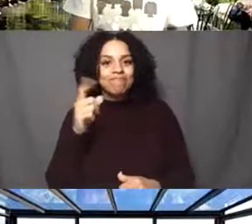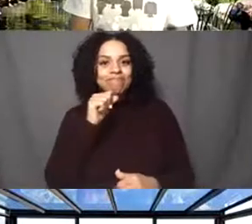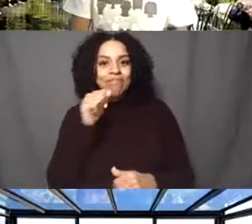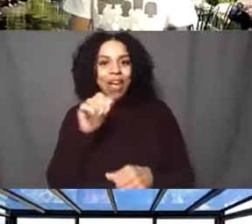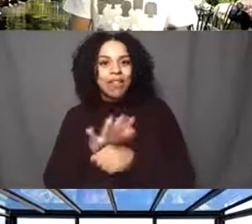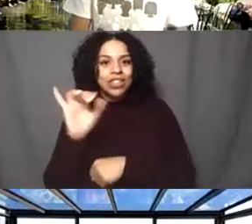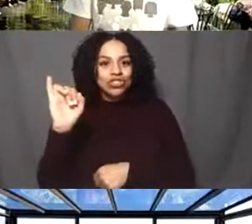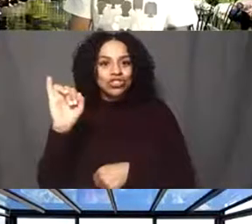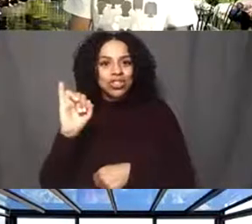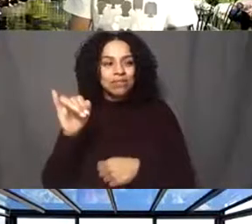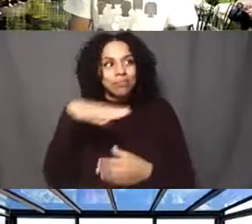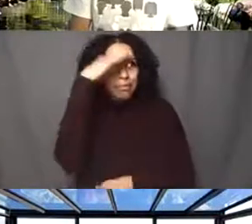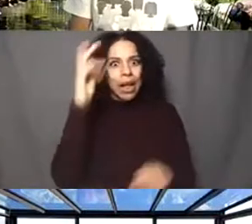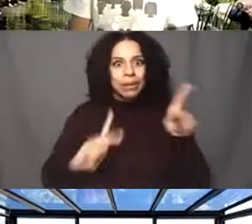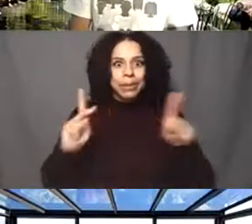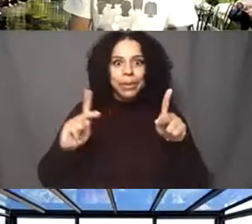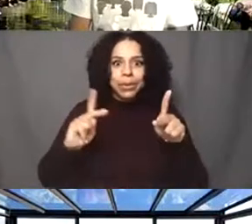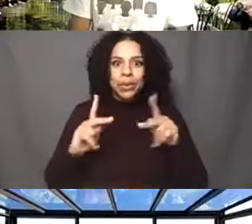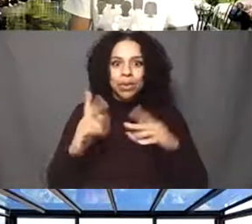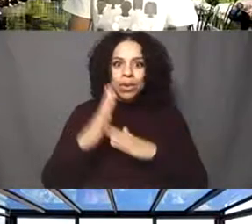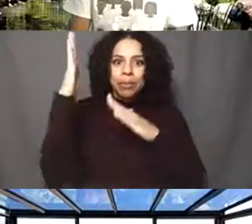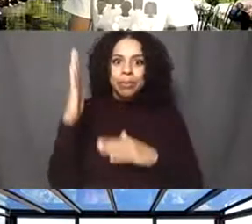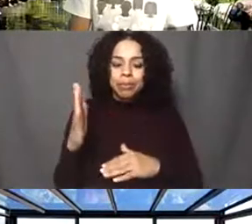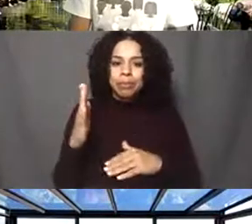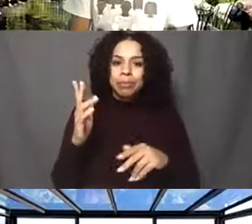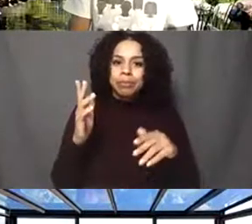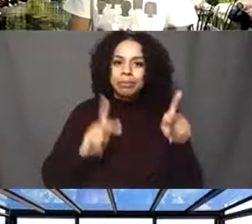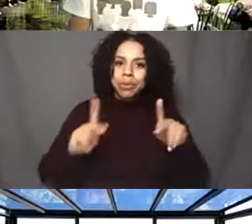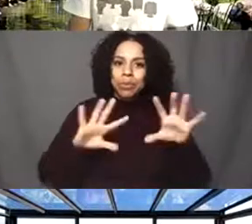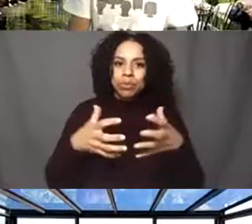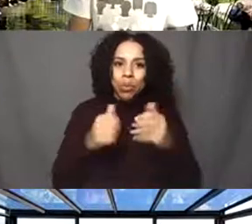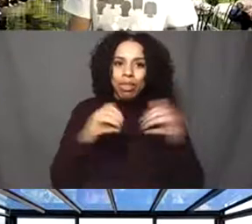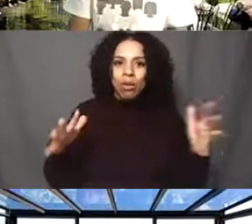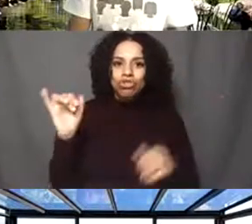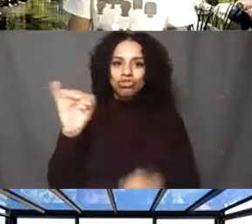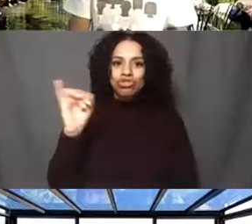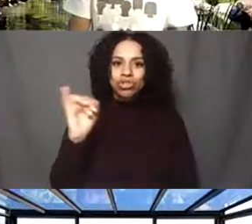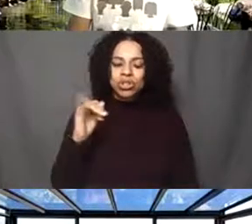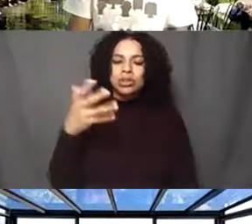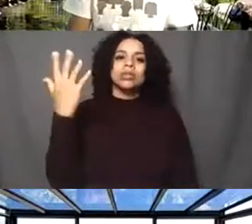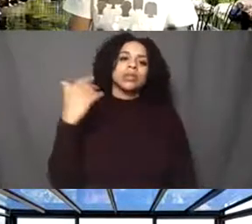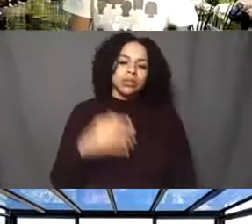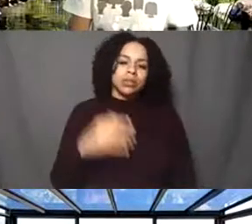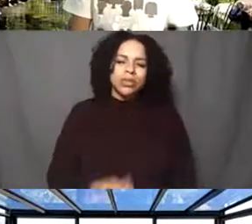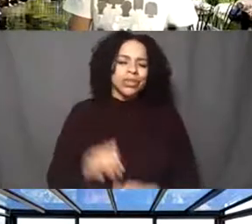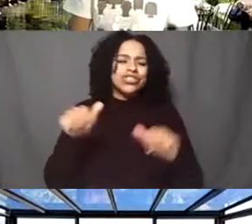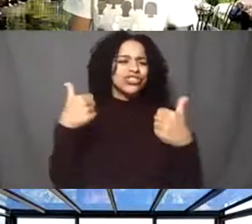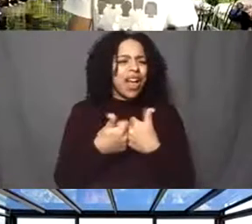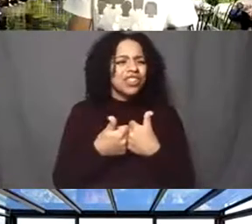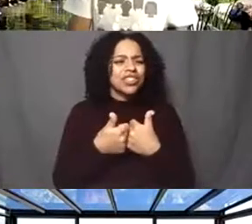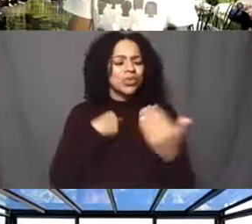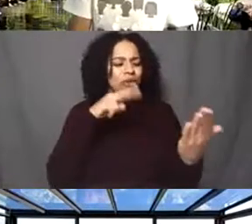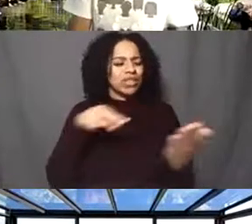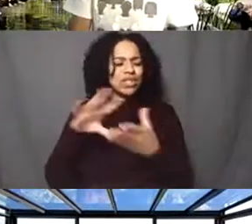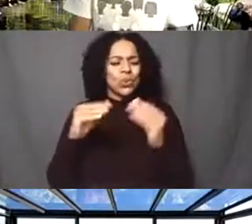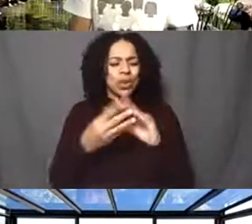going to be abstract, and coping with that can be really challenging. And I think the one thing that, I don't know if it's used for or